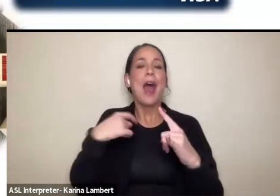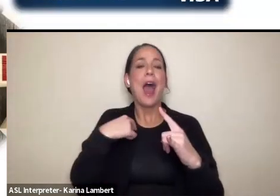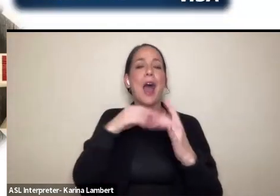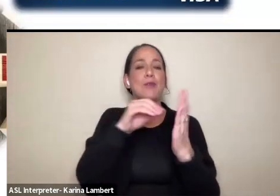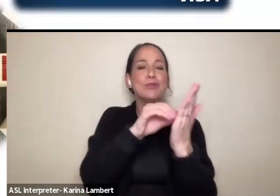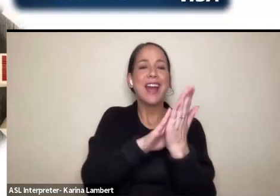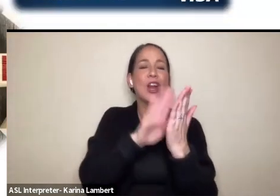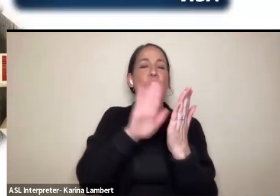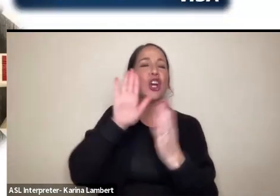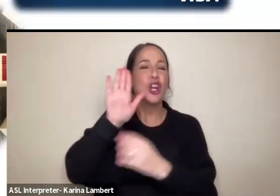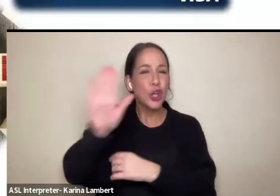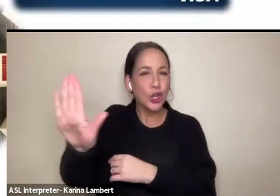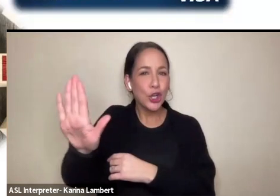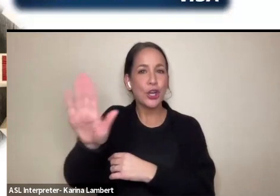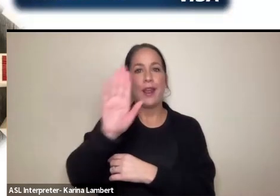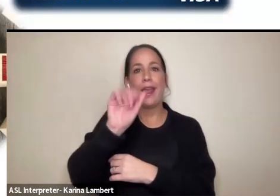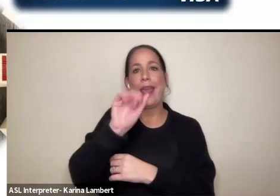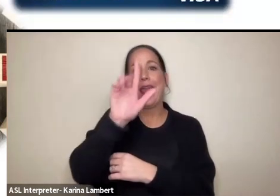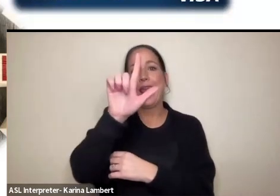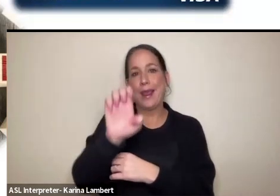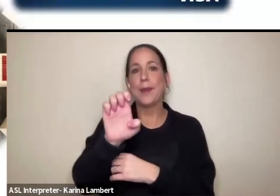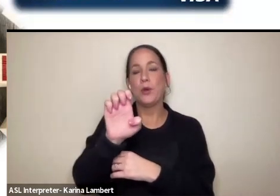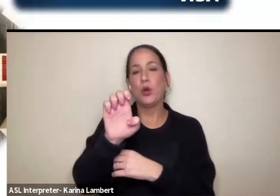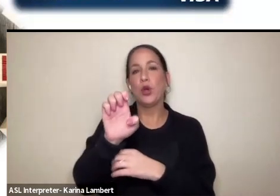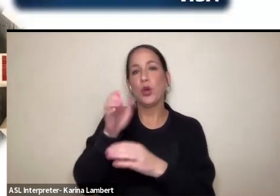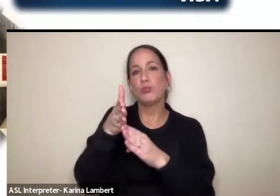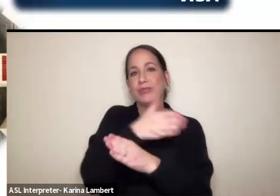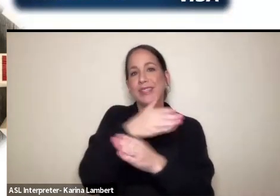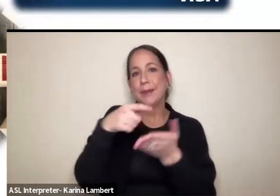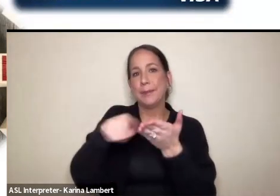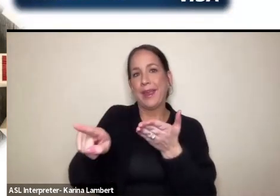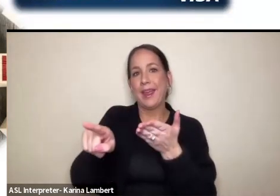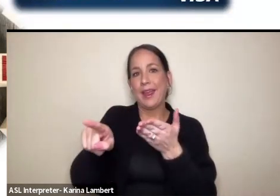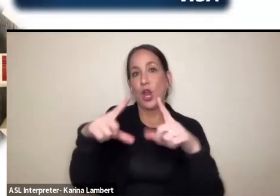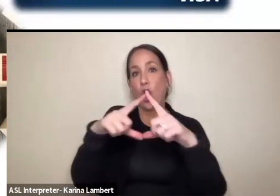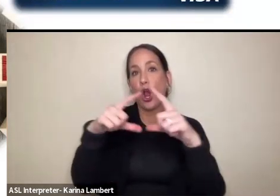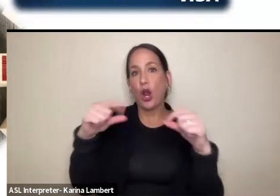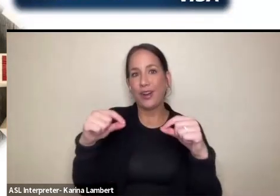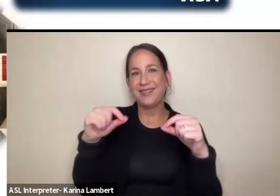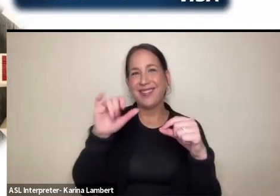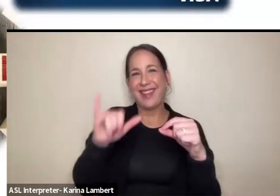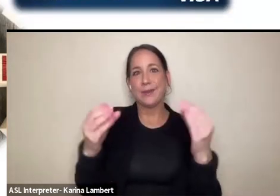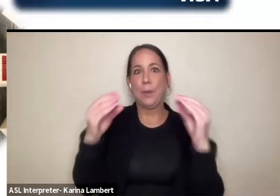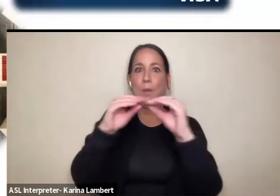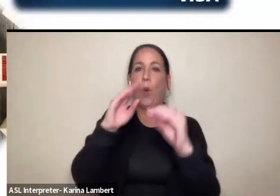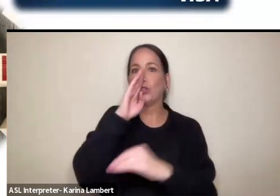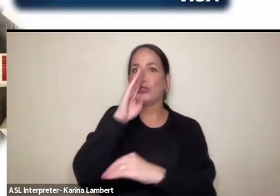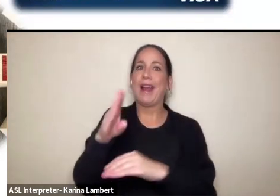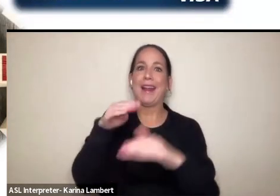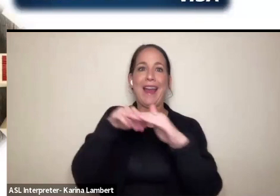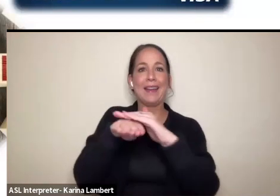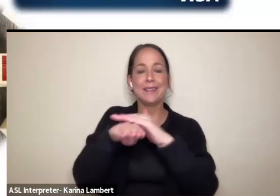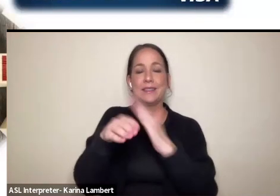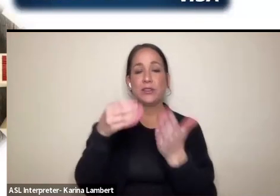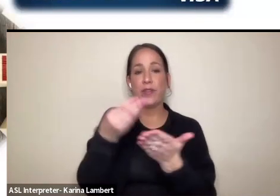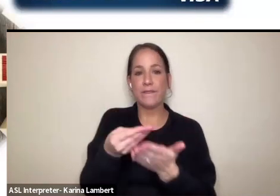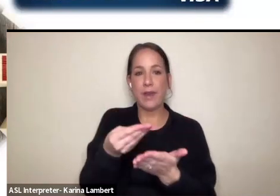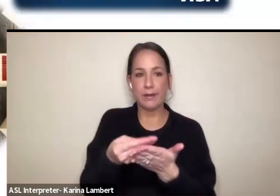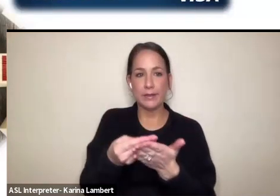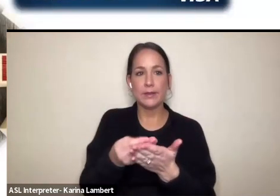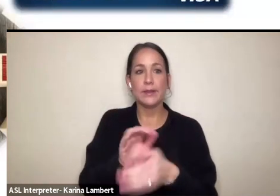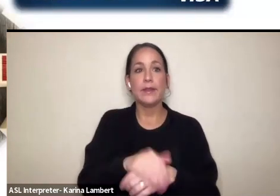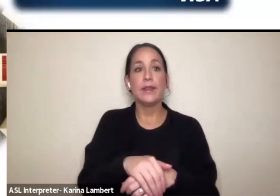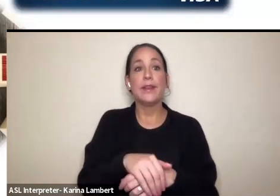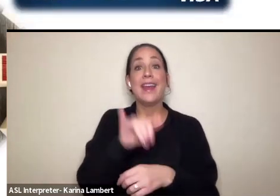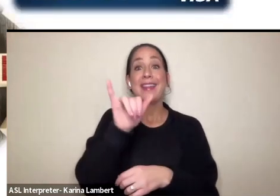it. So it was more direct and convenient access to those funds. But more important than that, this prepaid card has been